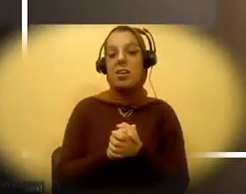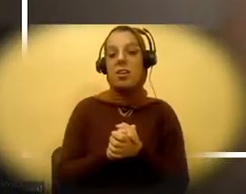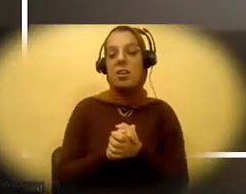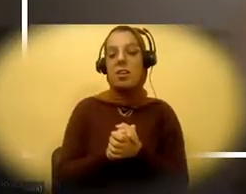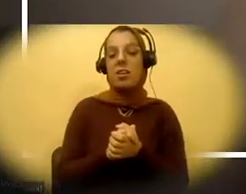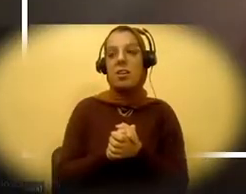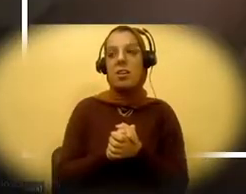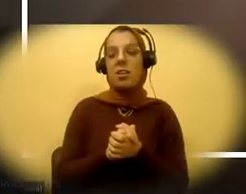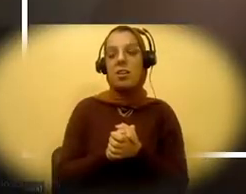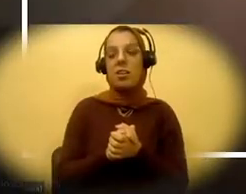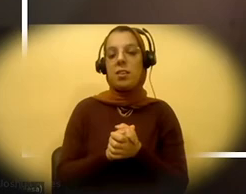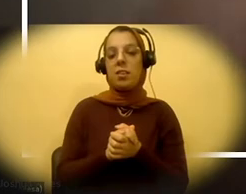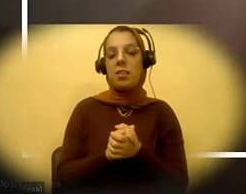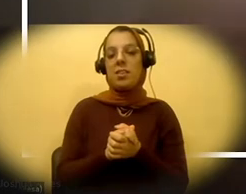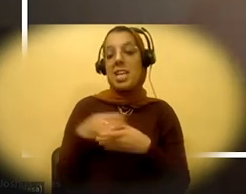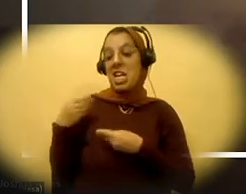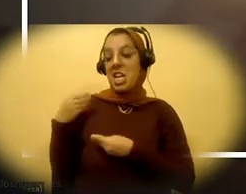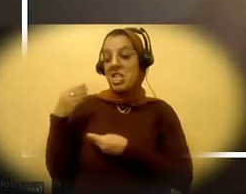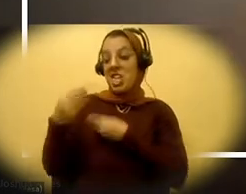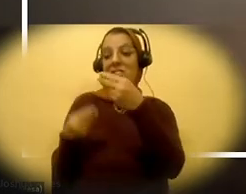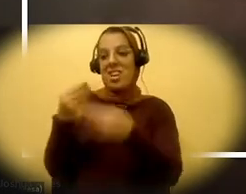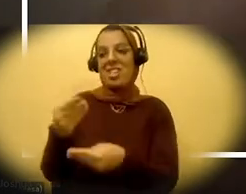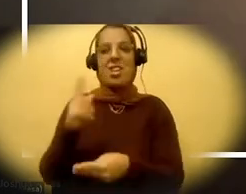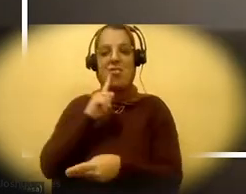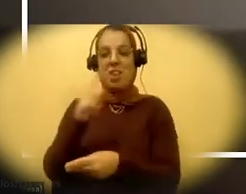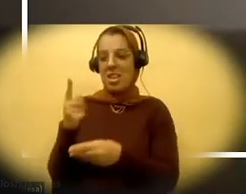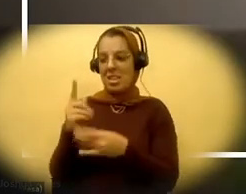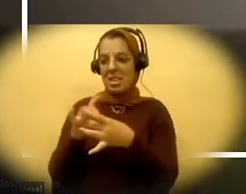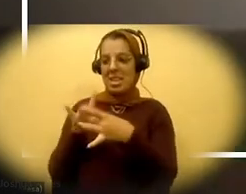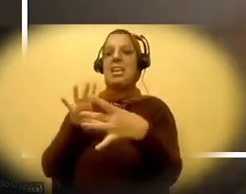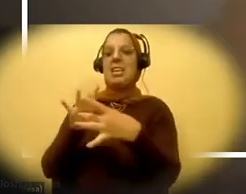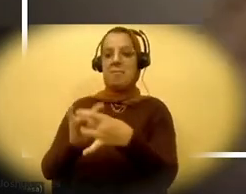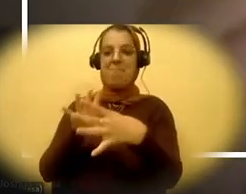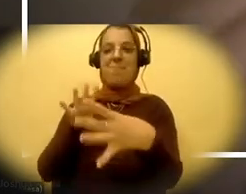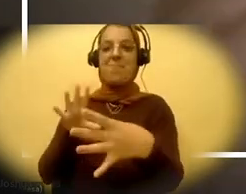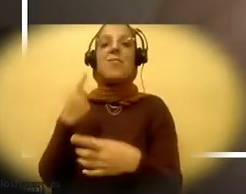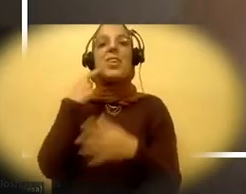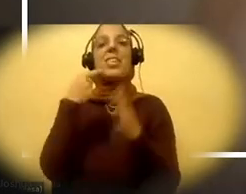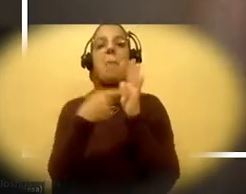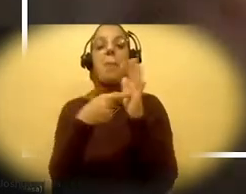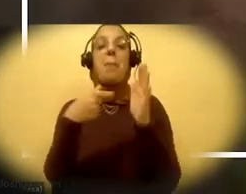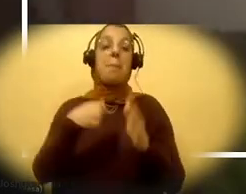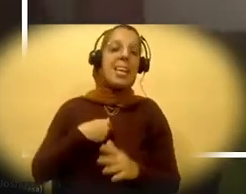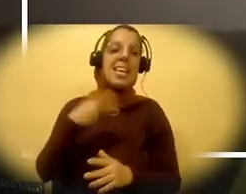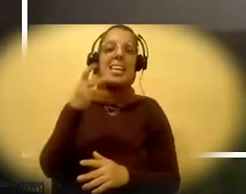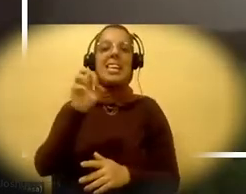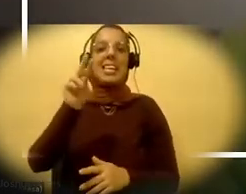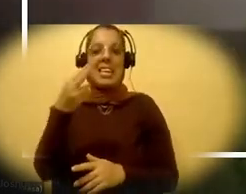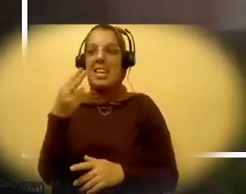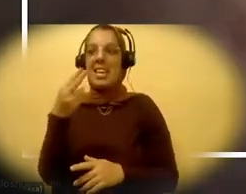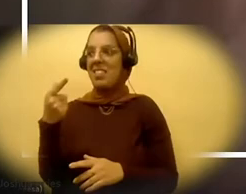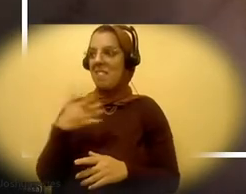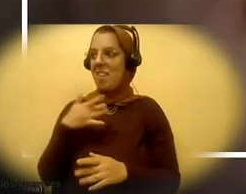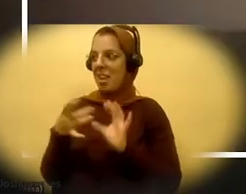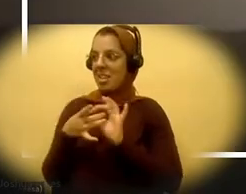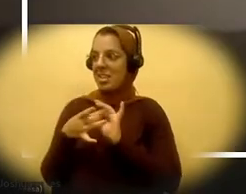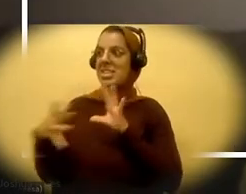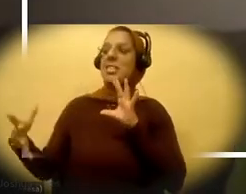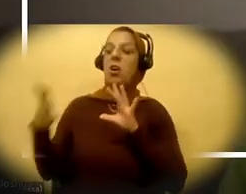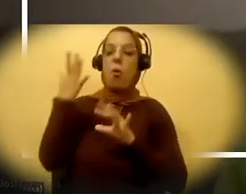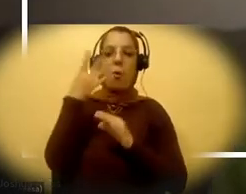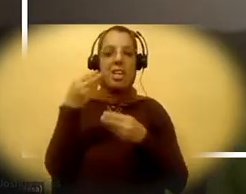how different the generational gap is, I guess, with me and Keith and everything. Cause like, sure, I want to know more about Chinatown and all that stuff